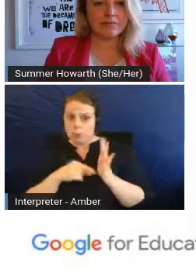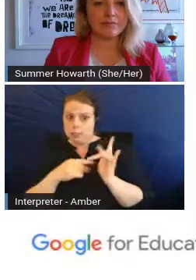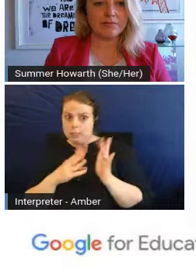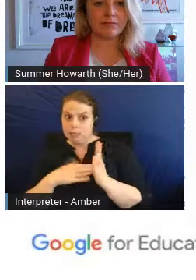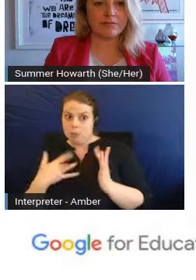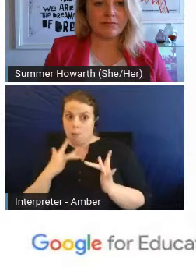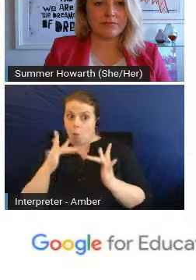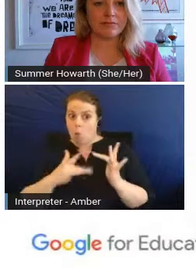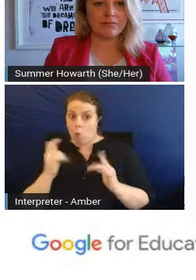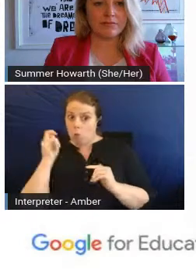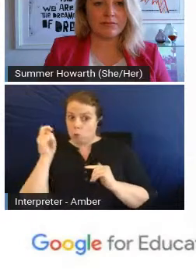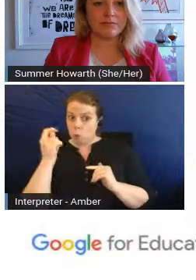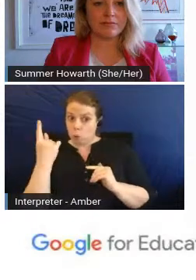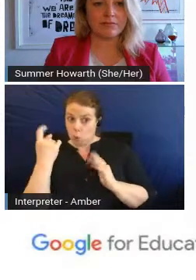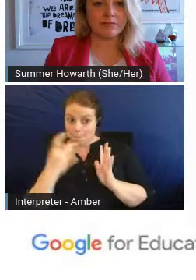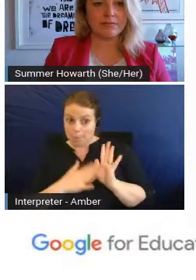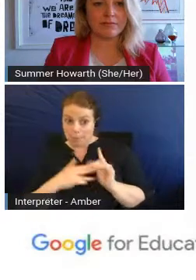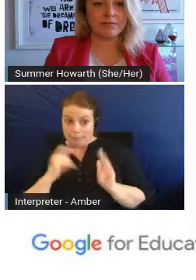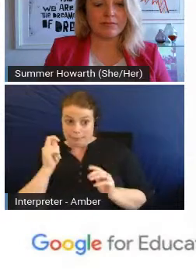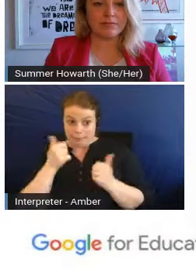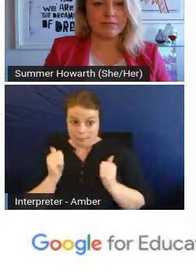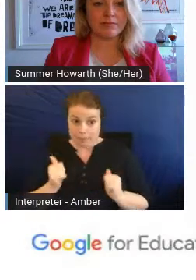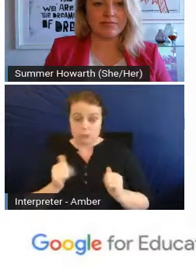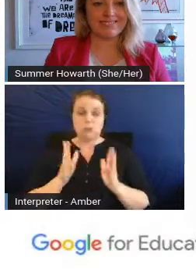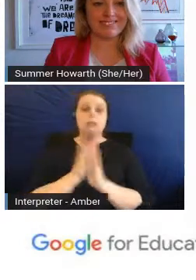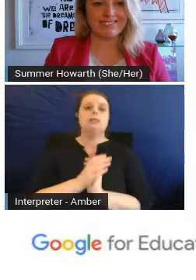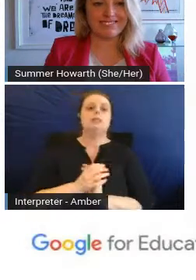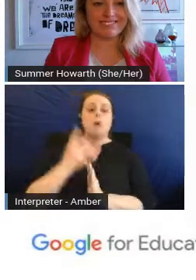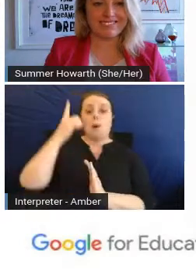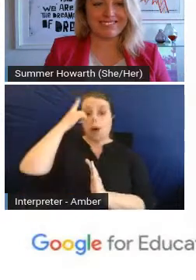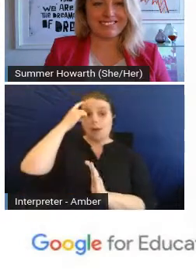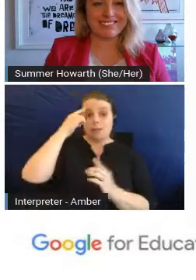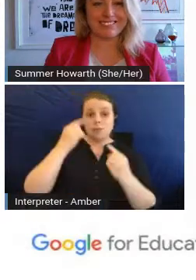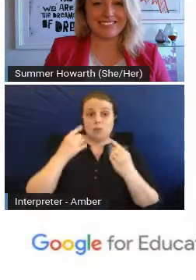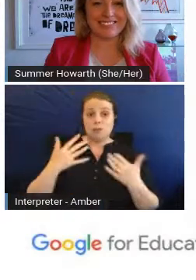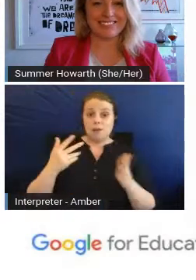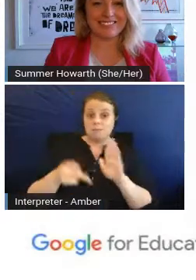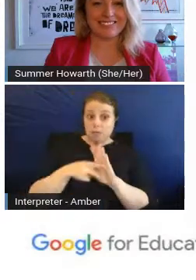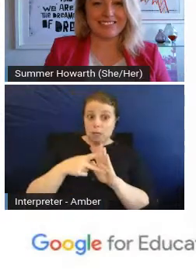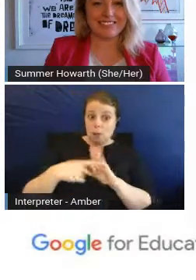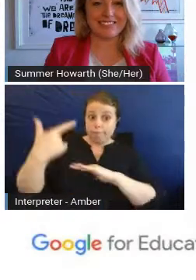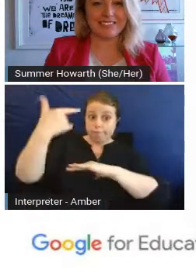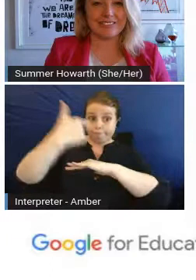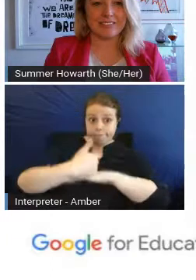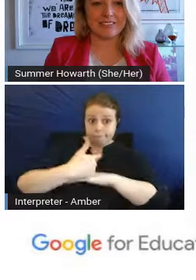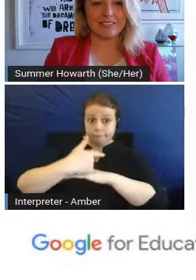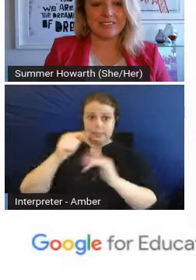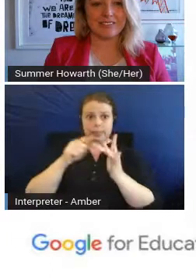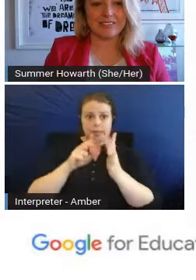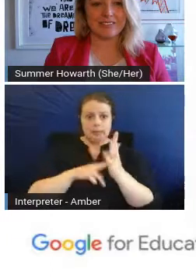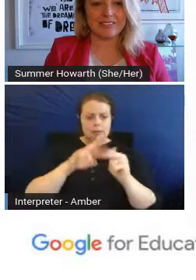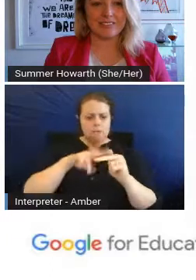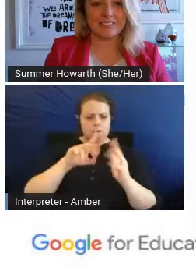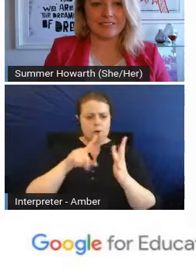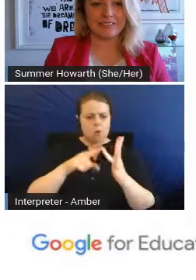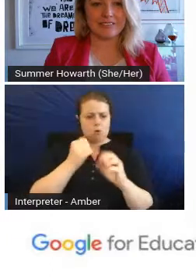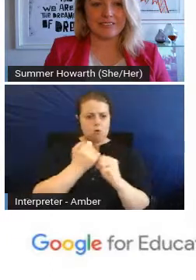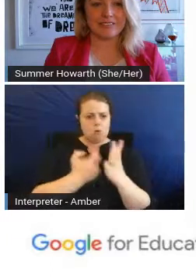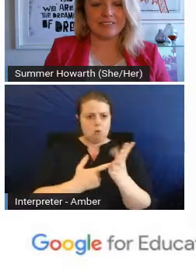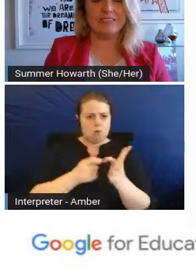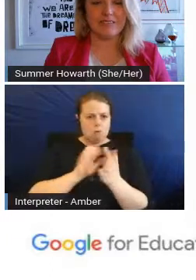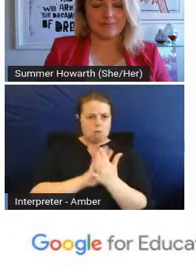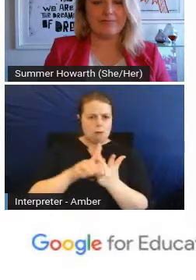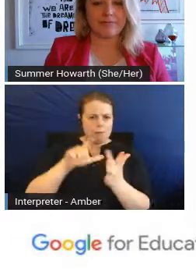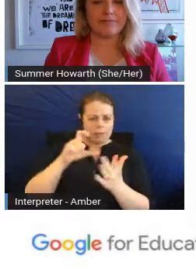nearly done. Ideas for demo, creating video, creating infographics. We talked a bit about Canva, I think, a couple of